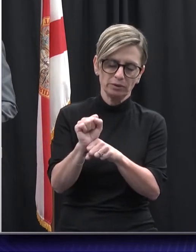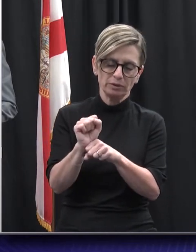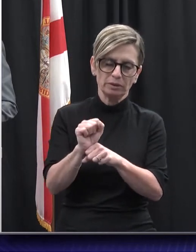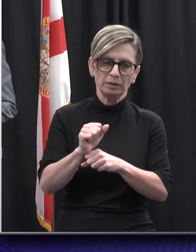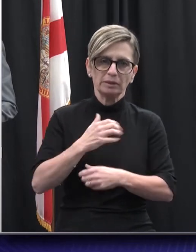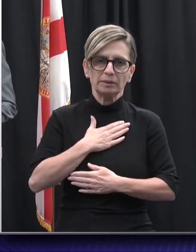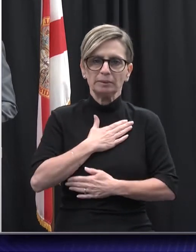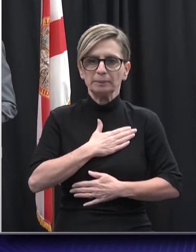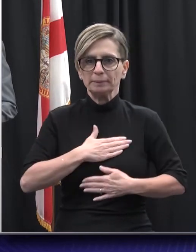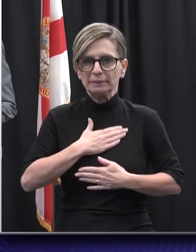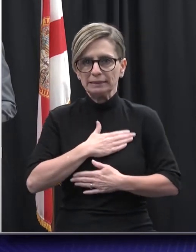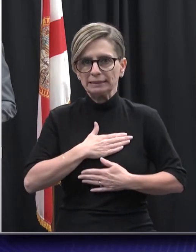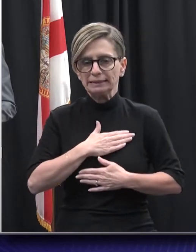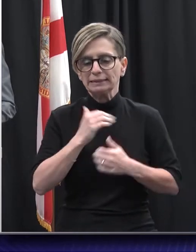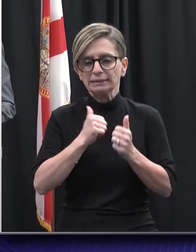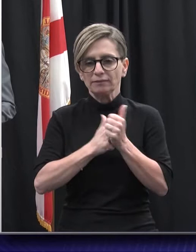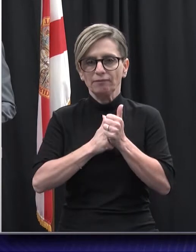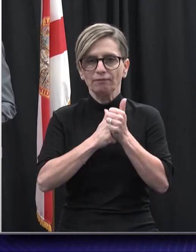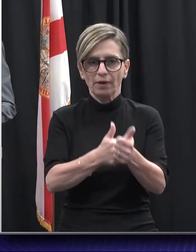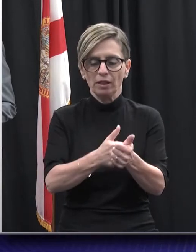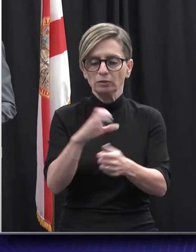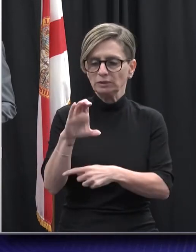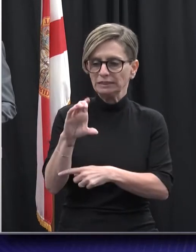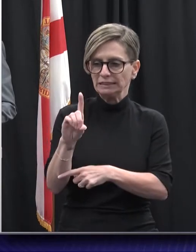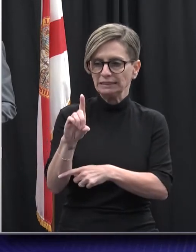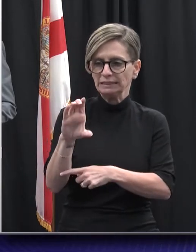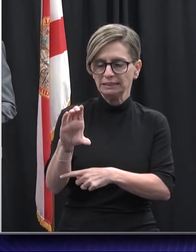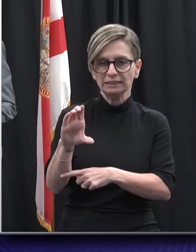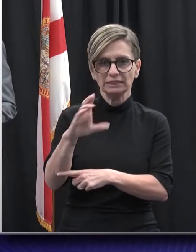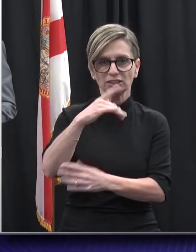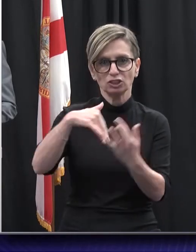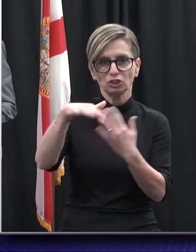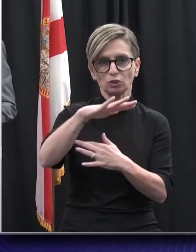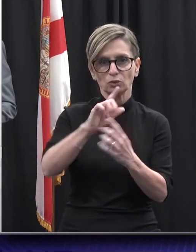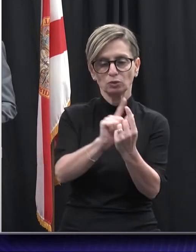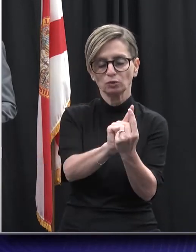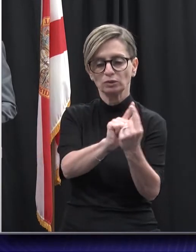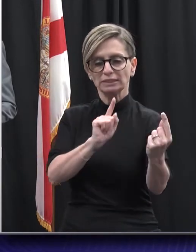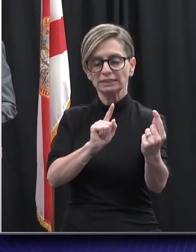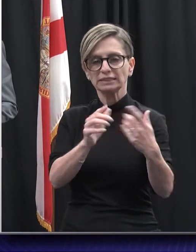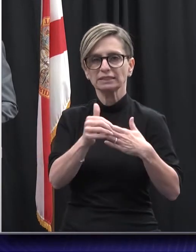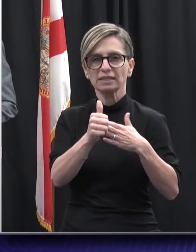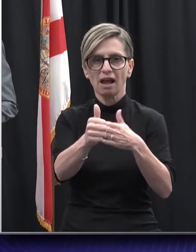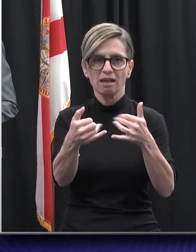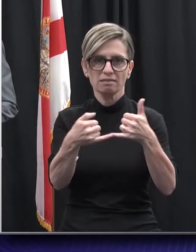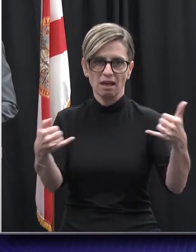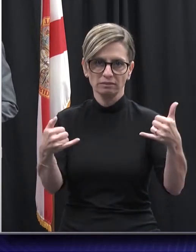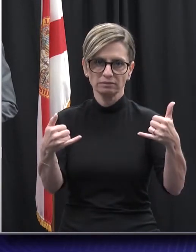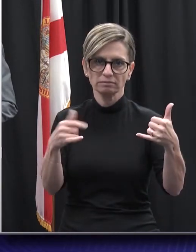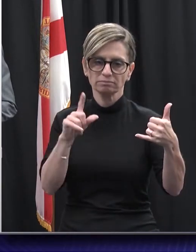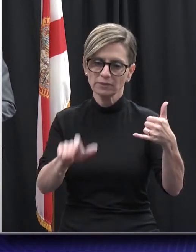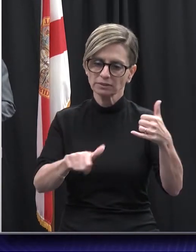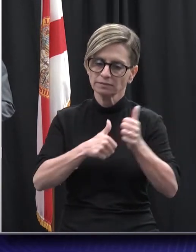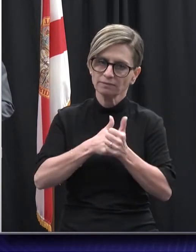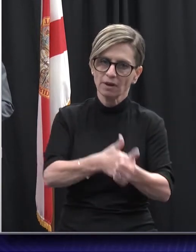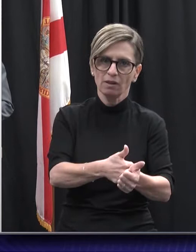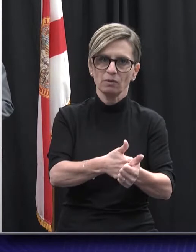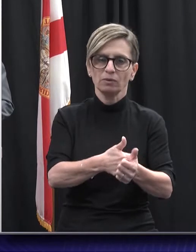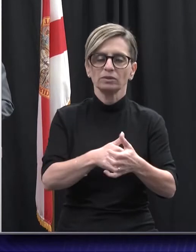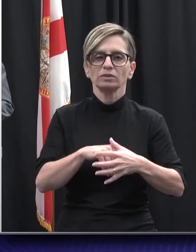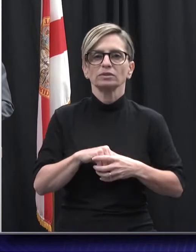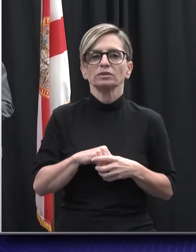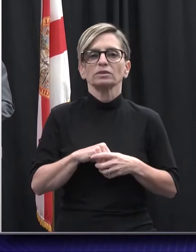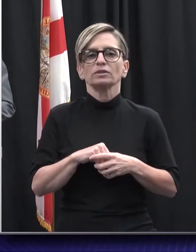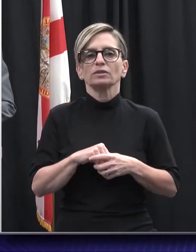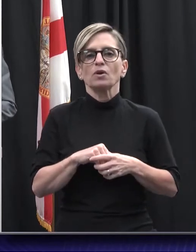the CDC social distancing guidelines. We have the greatest shot at making a difference